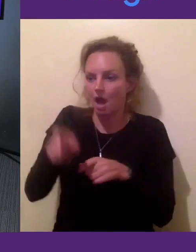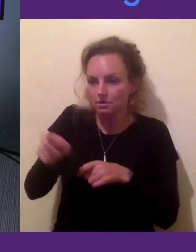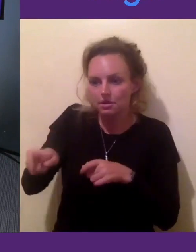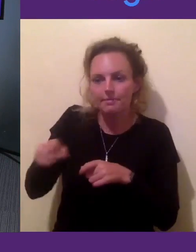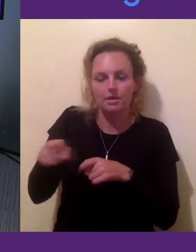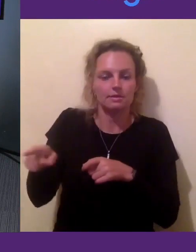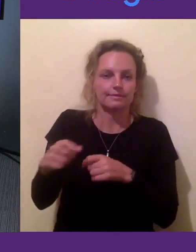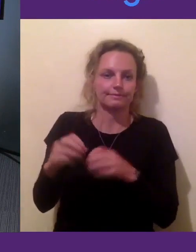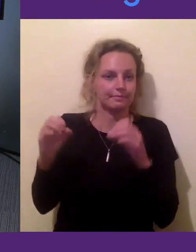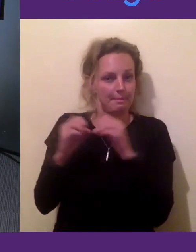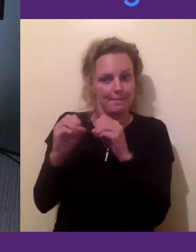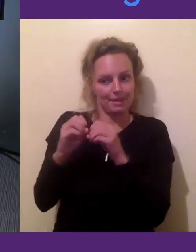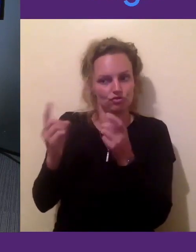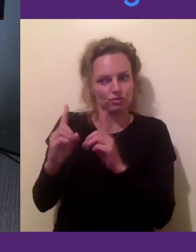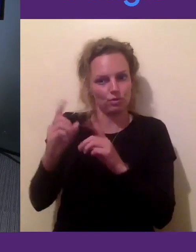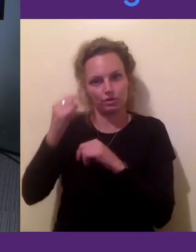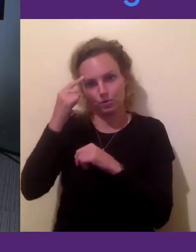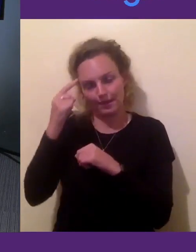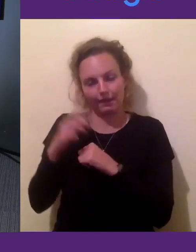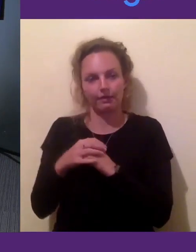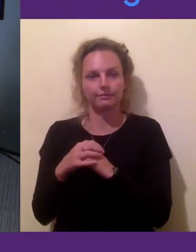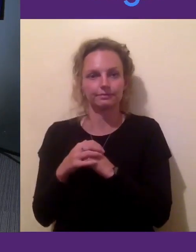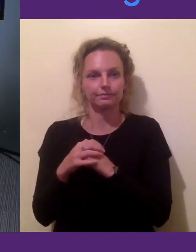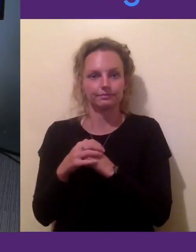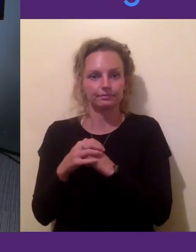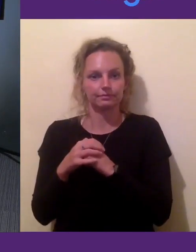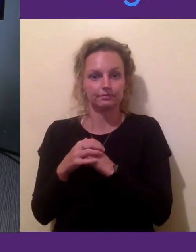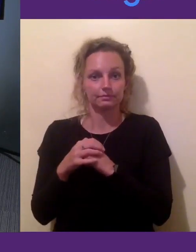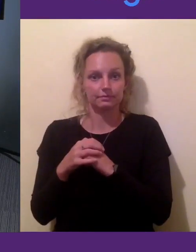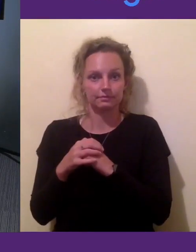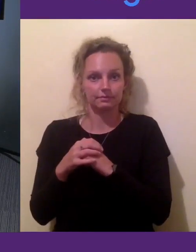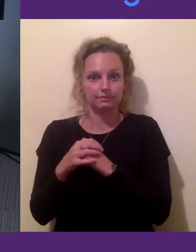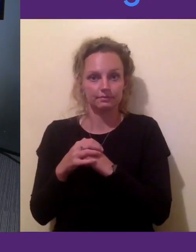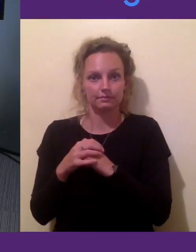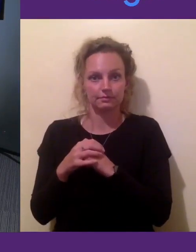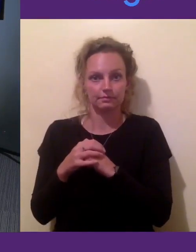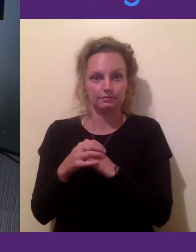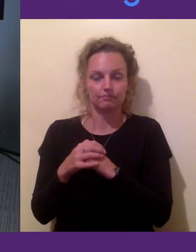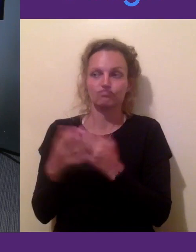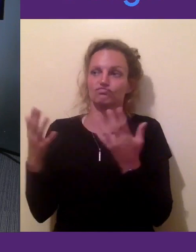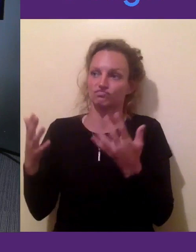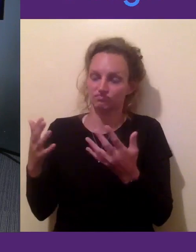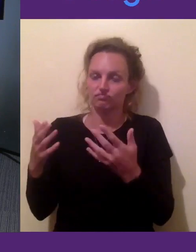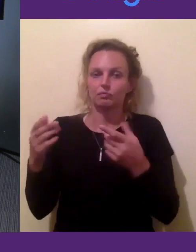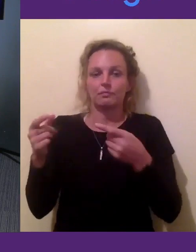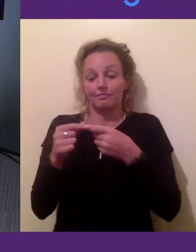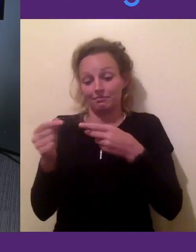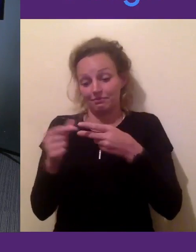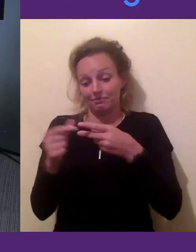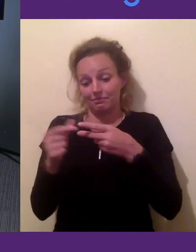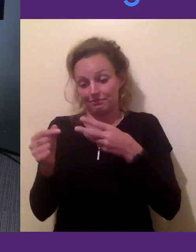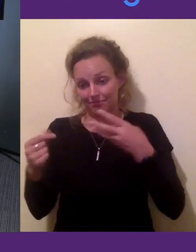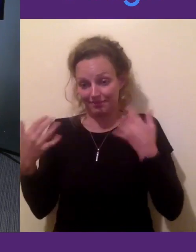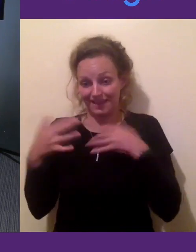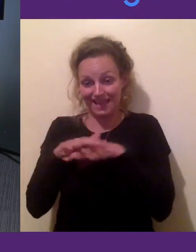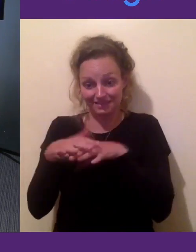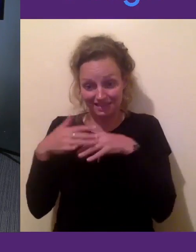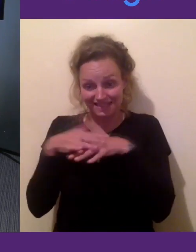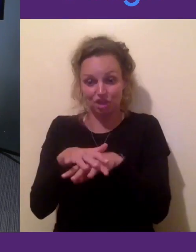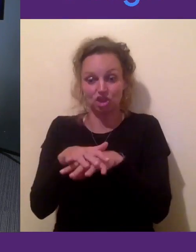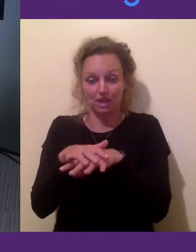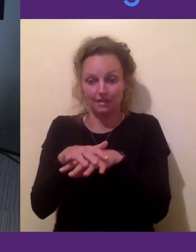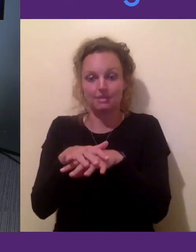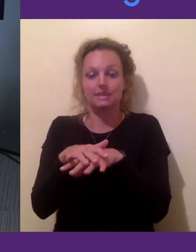love several points that Katie brought up, like intersectionality and how to include access to your